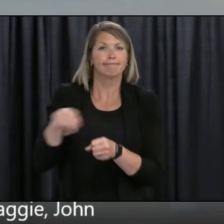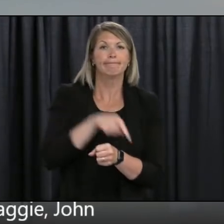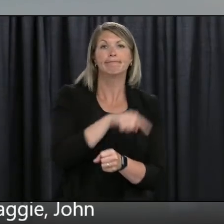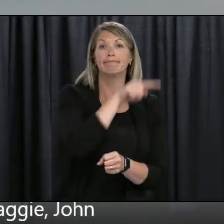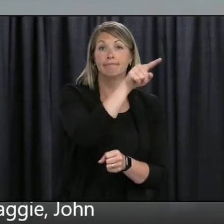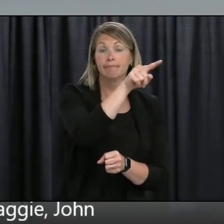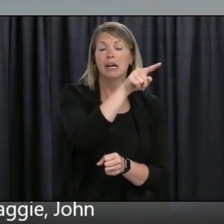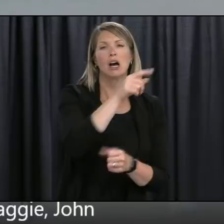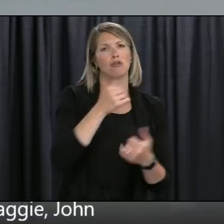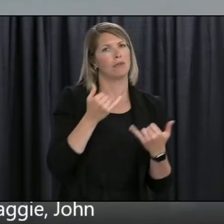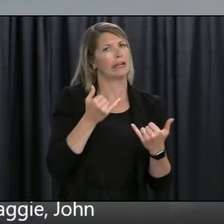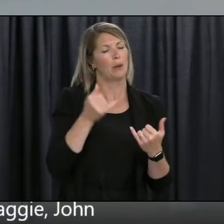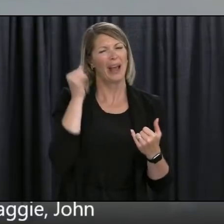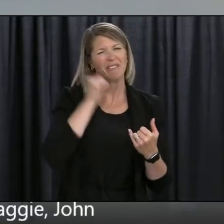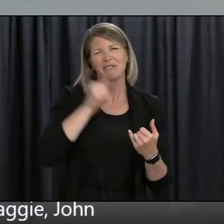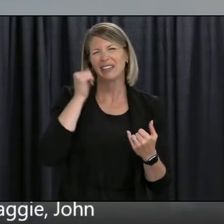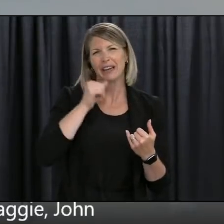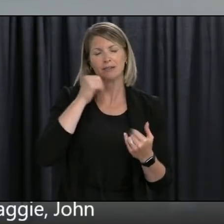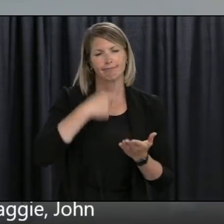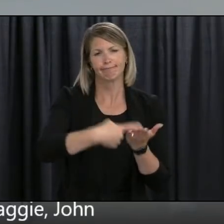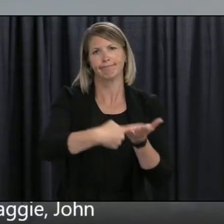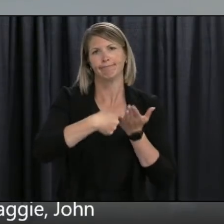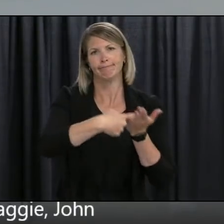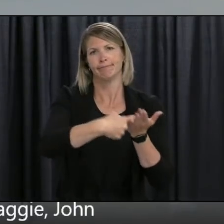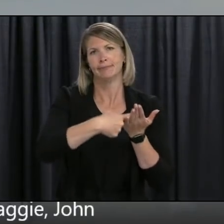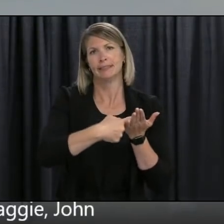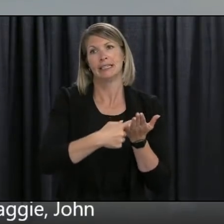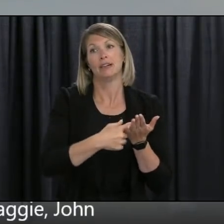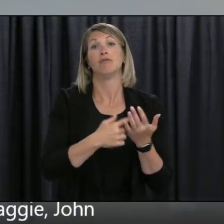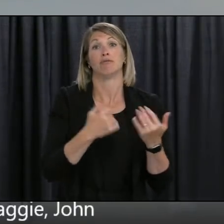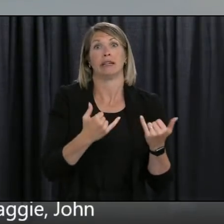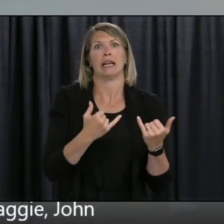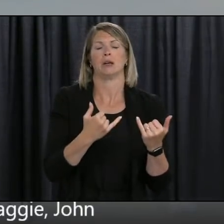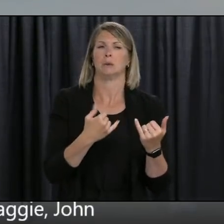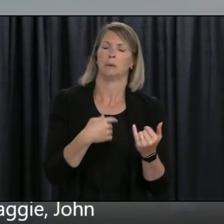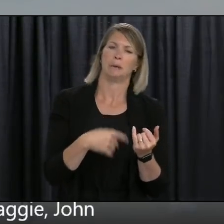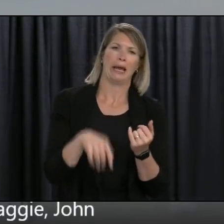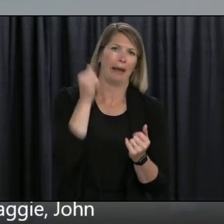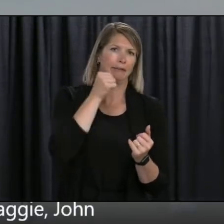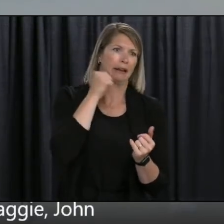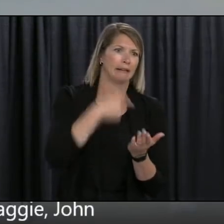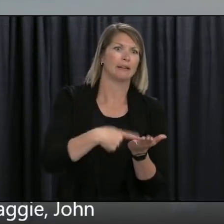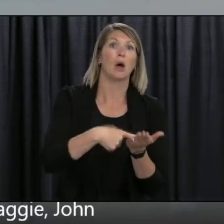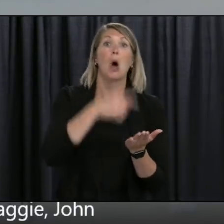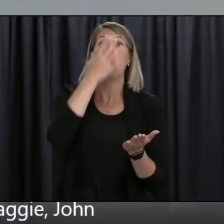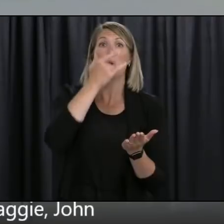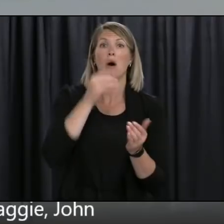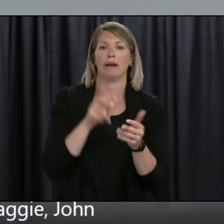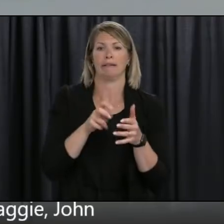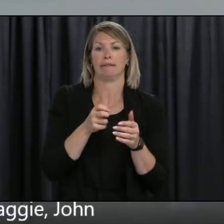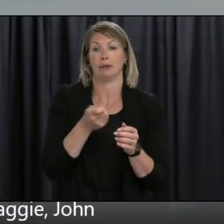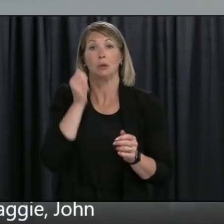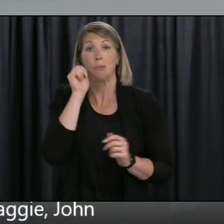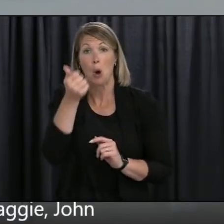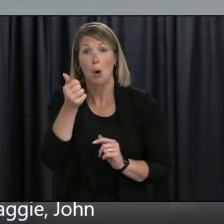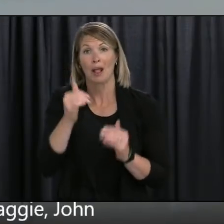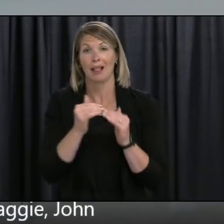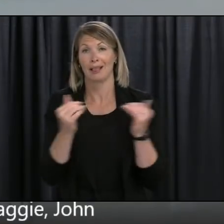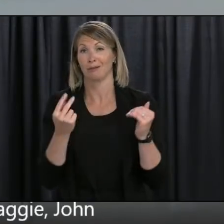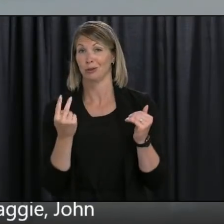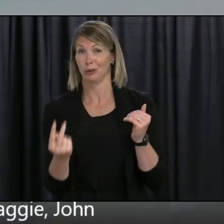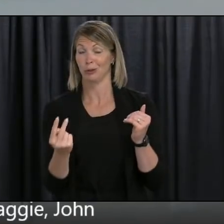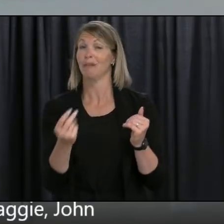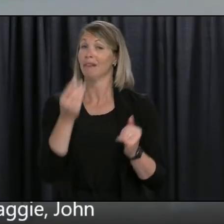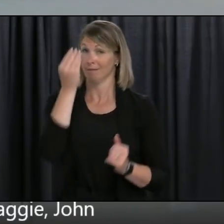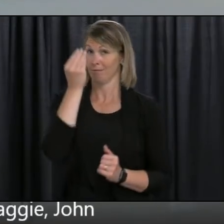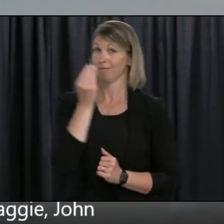are discussing this on a regular basis, particularly now as we move to level 2. And in actual fact, when I go off this call now, I have